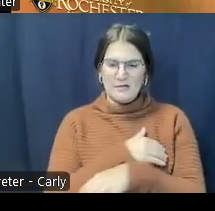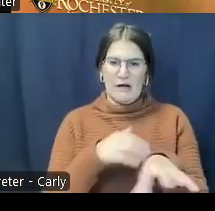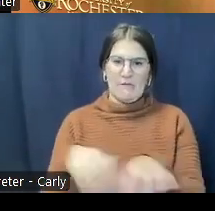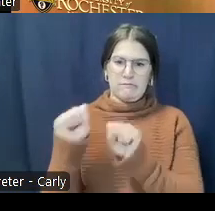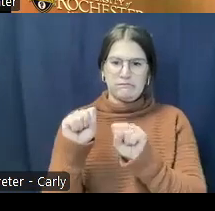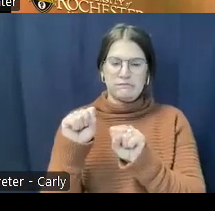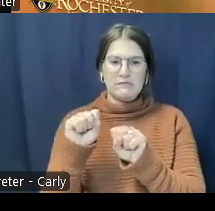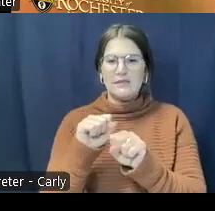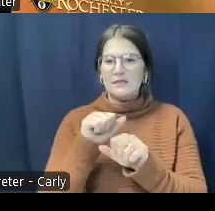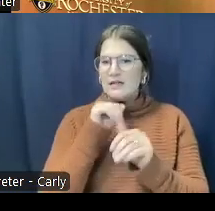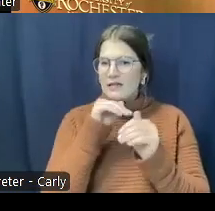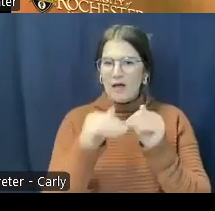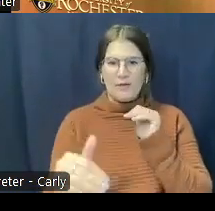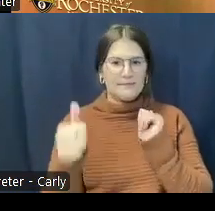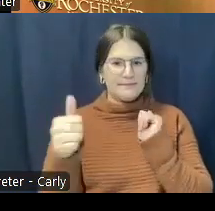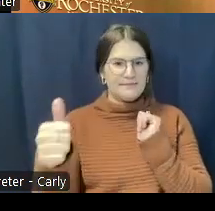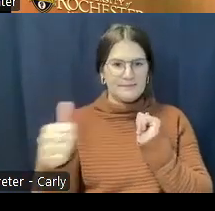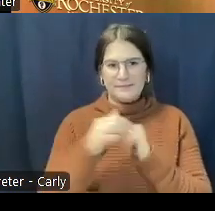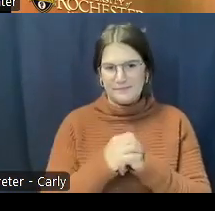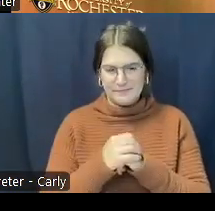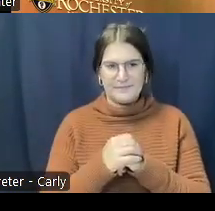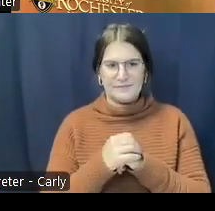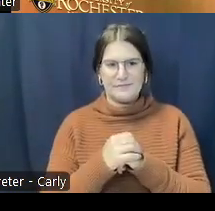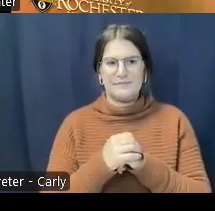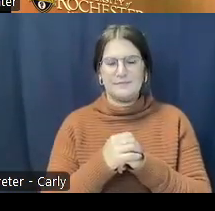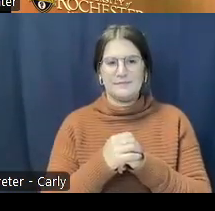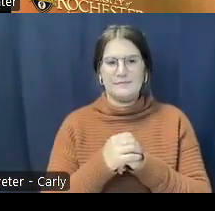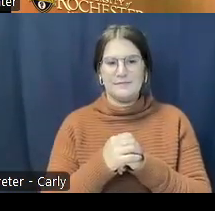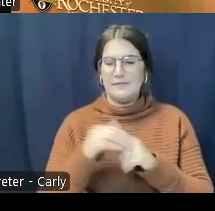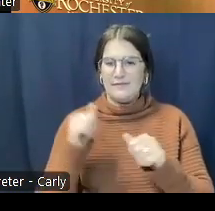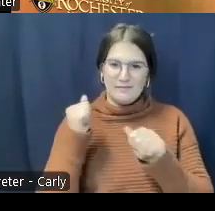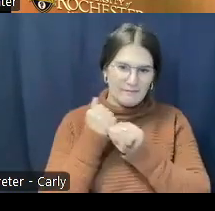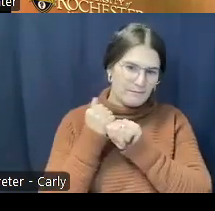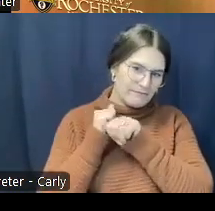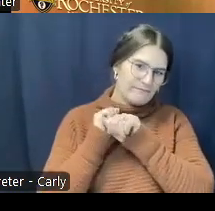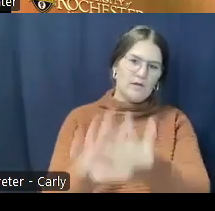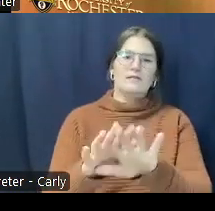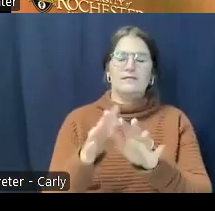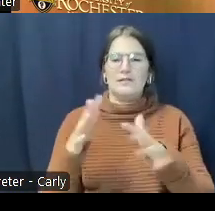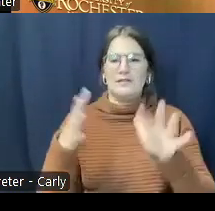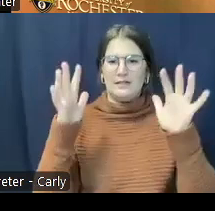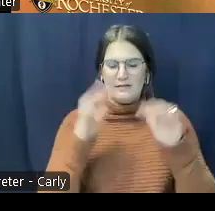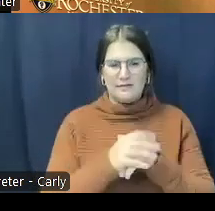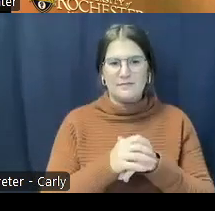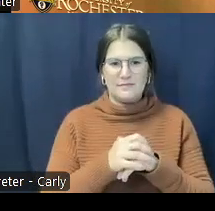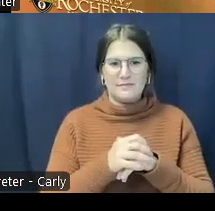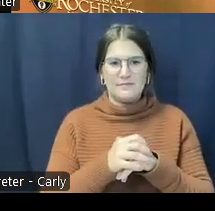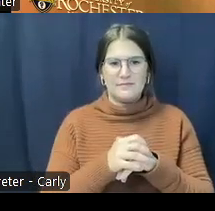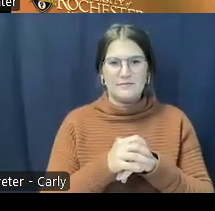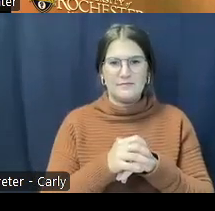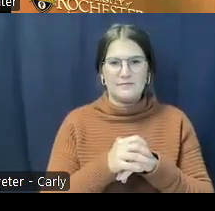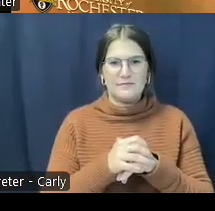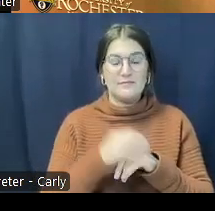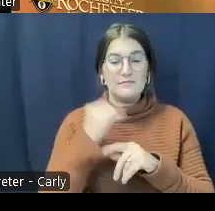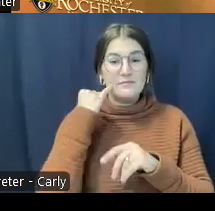getting dysregulated on their own, flooded with anxiety. If you've ever been flooded with anxiety